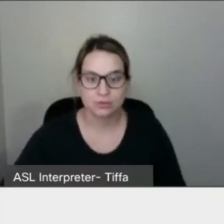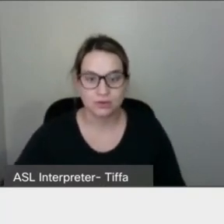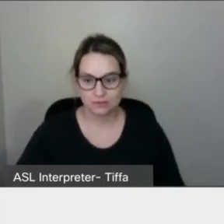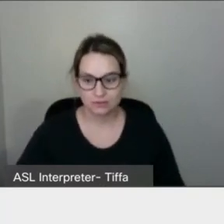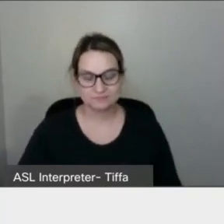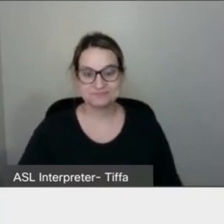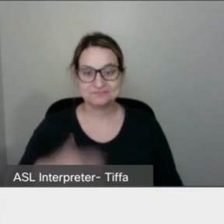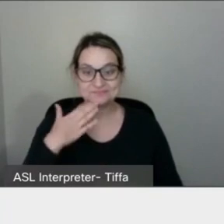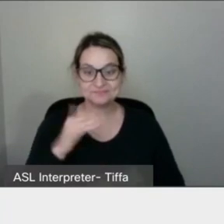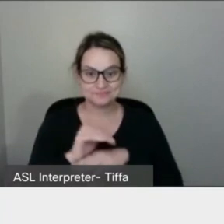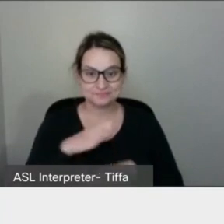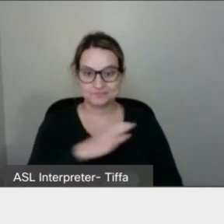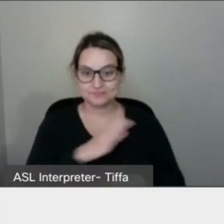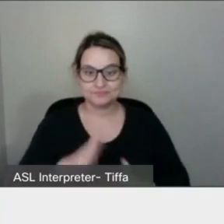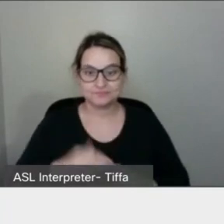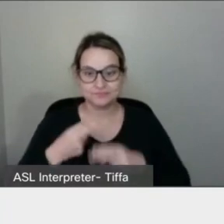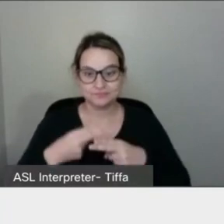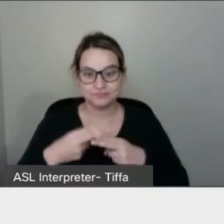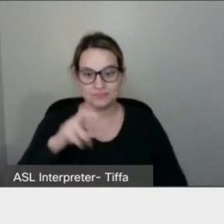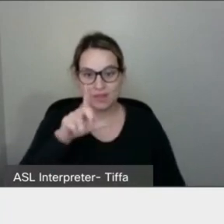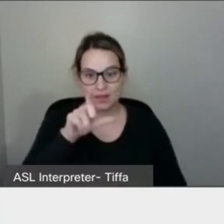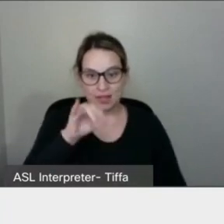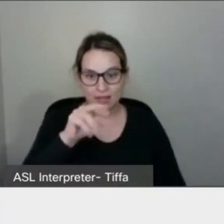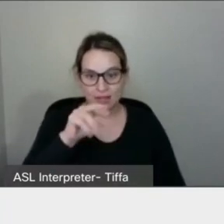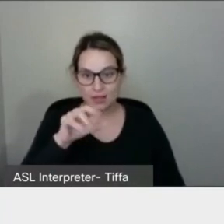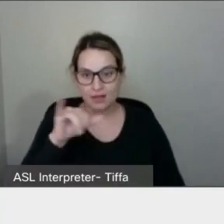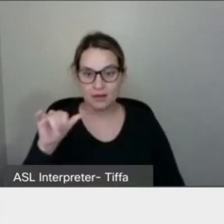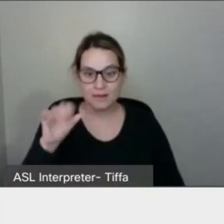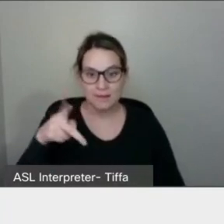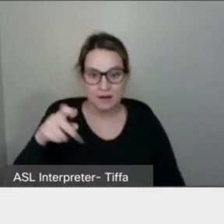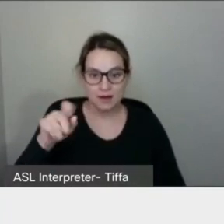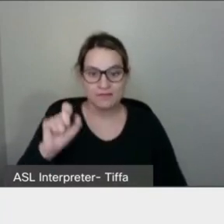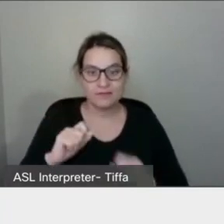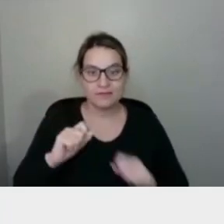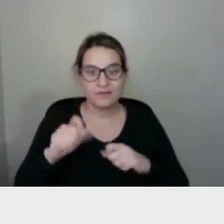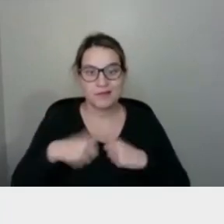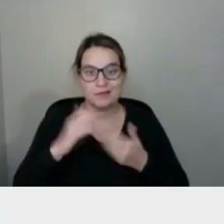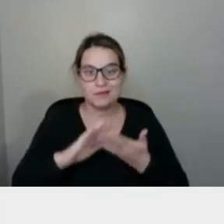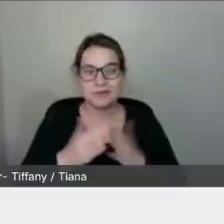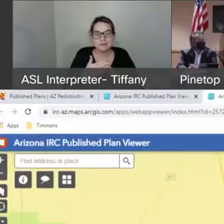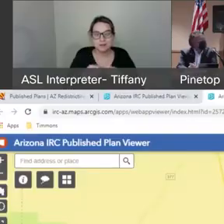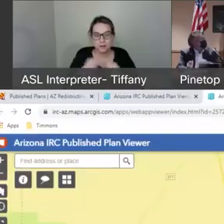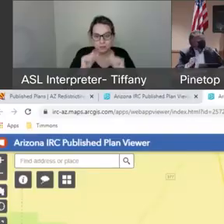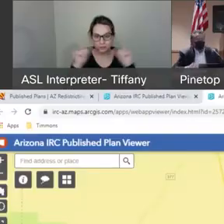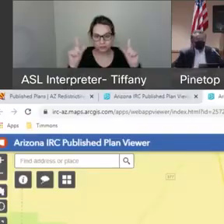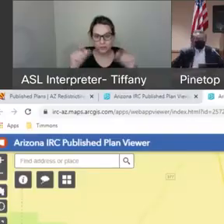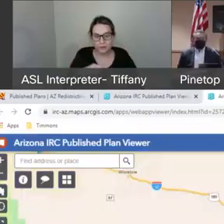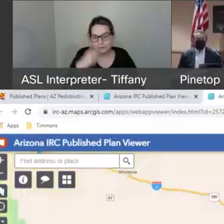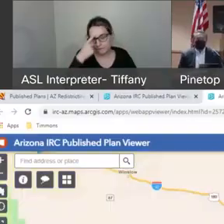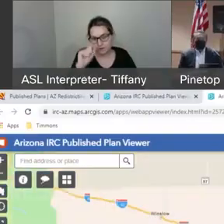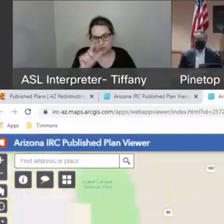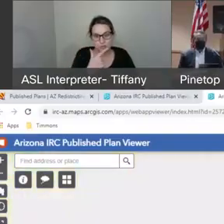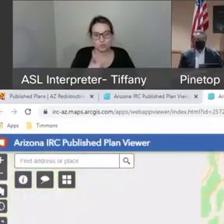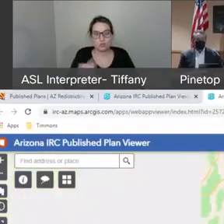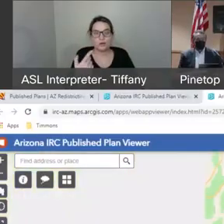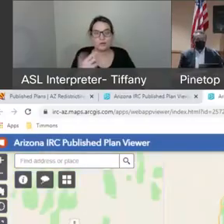Good evening, commissioners. My name is Lynn Peters, and I have lived in the city of Surprise for 21 years. Today, I am